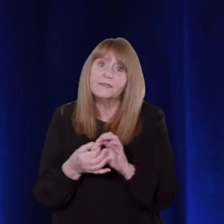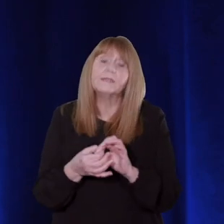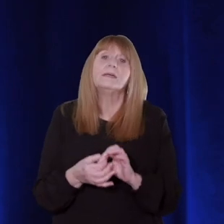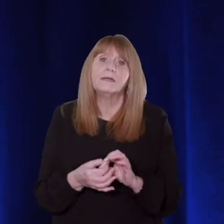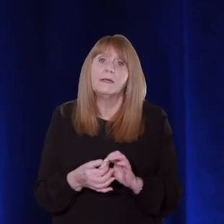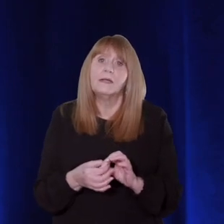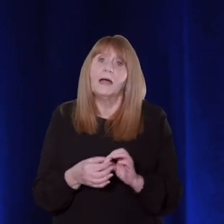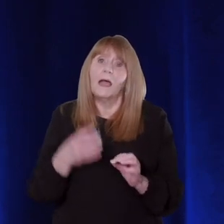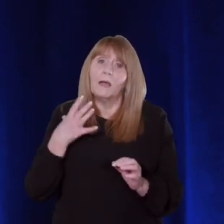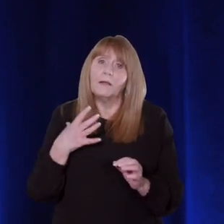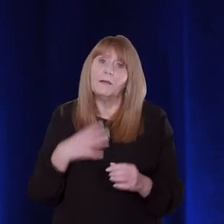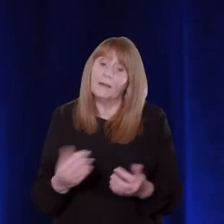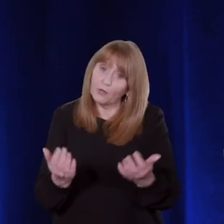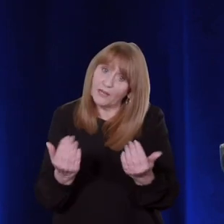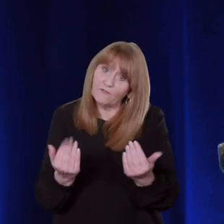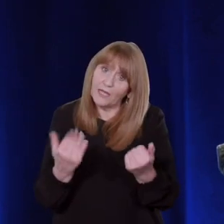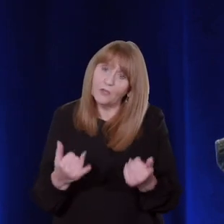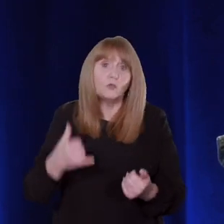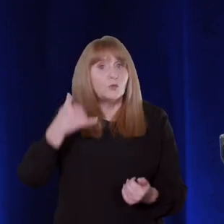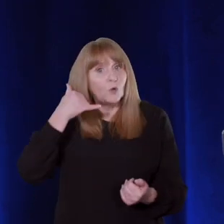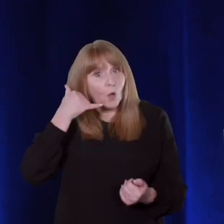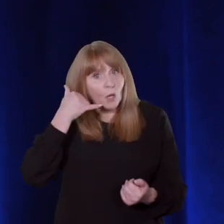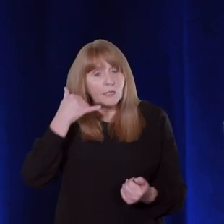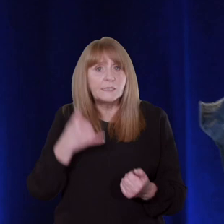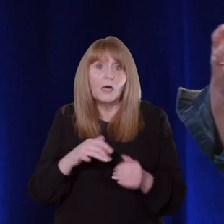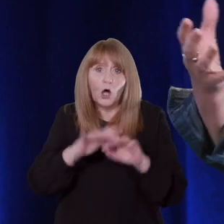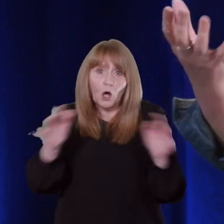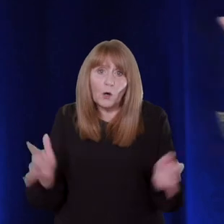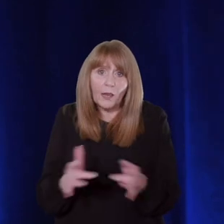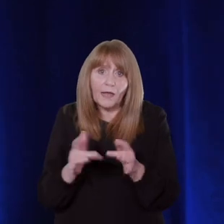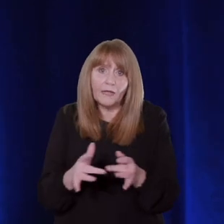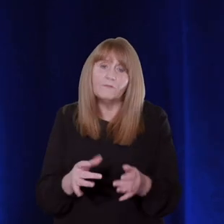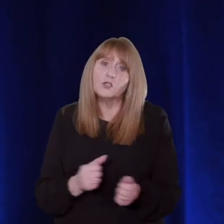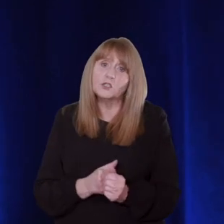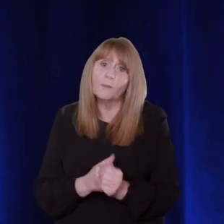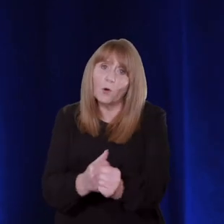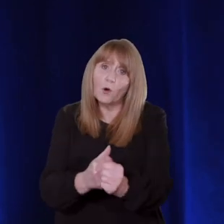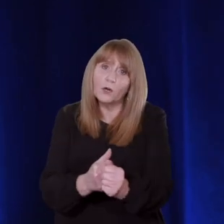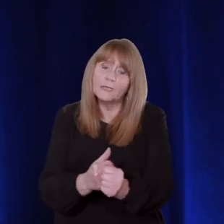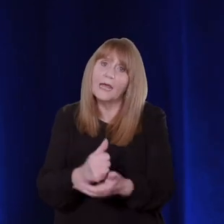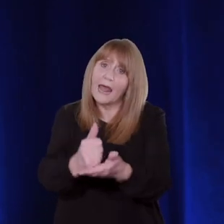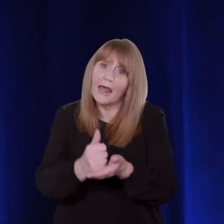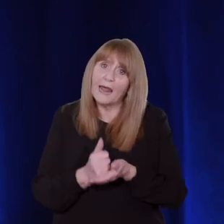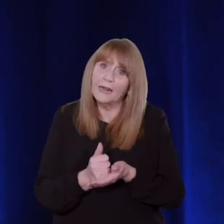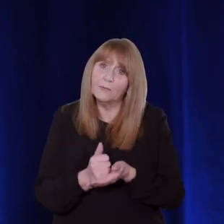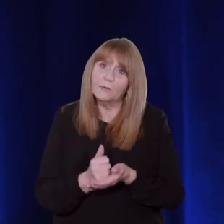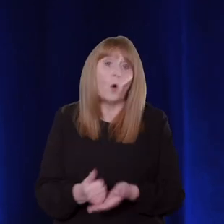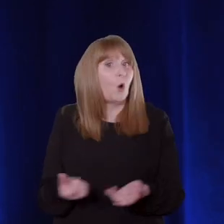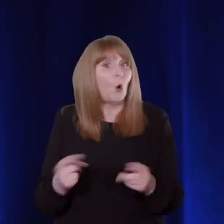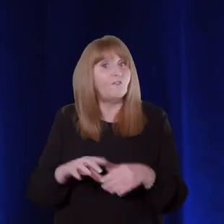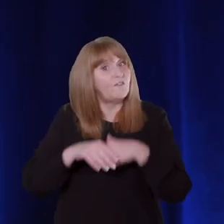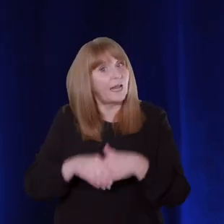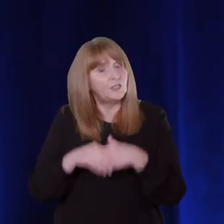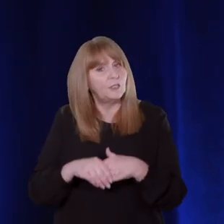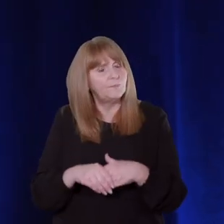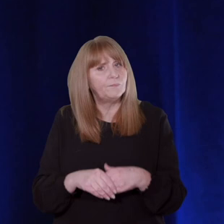support, for help, for resources maybe, or for prayer, or even for friendship. You are so welcome to come